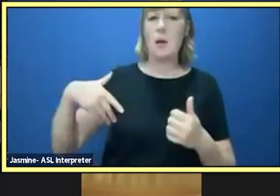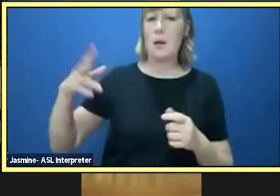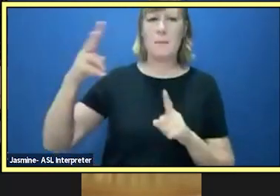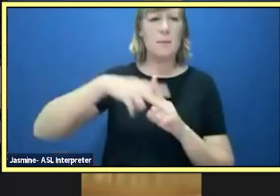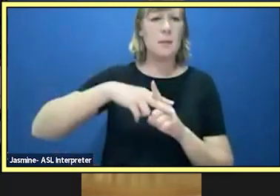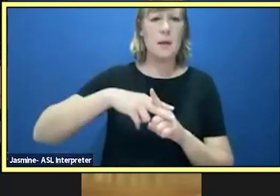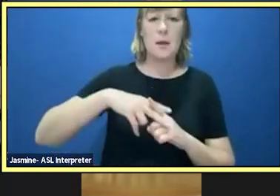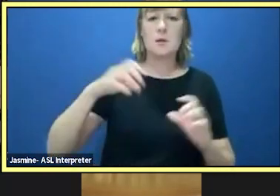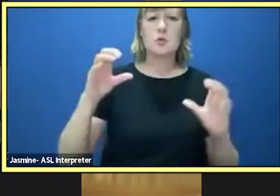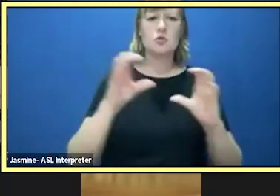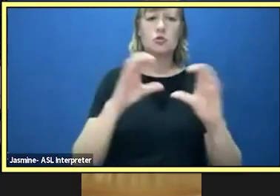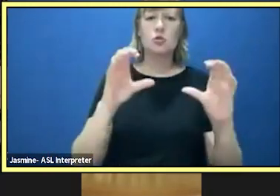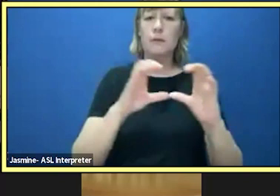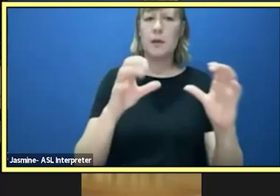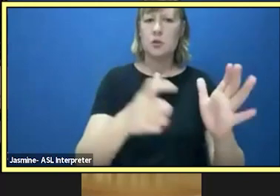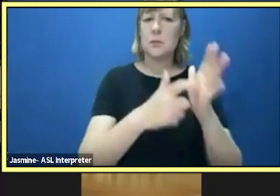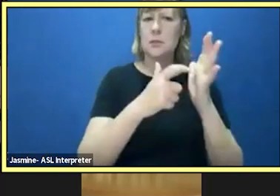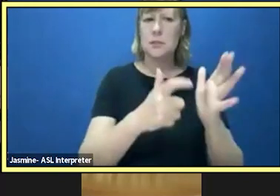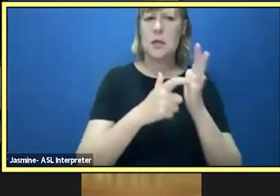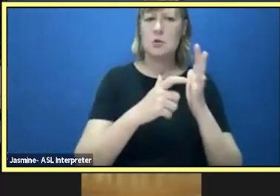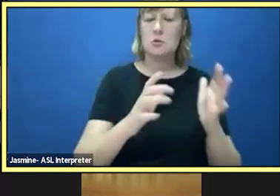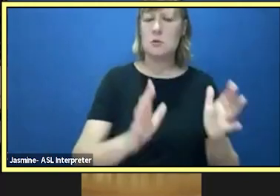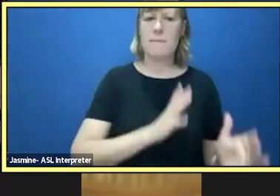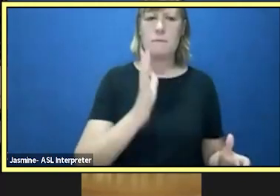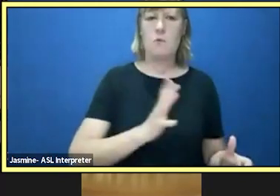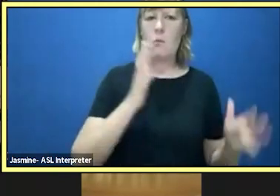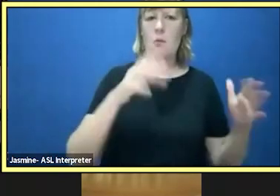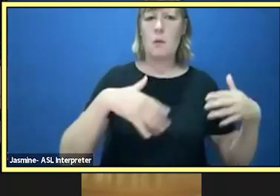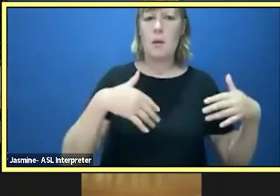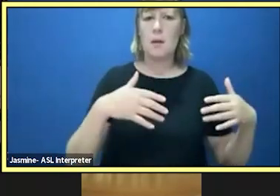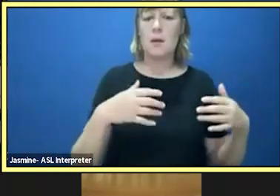formal yet. They're still just out for public comment.